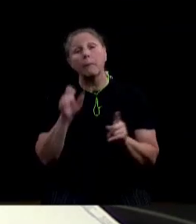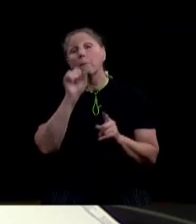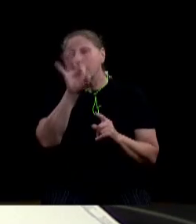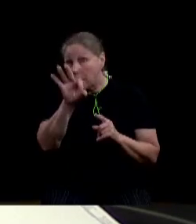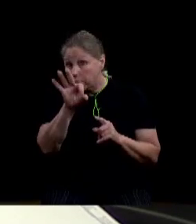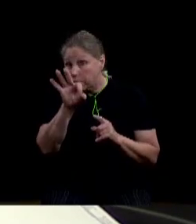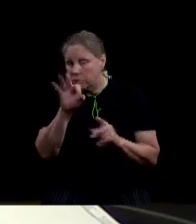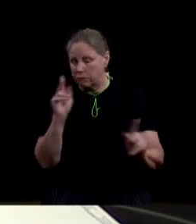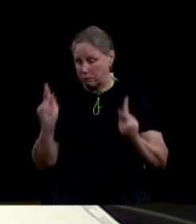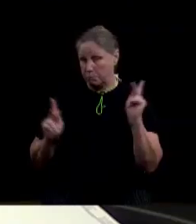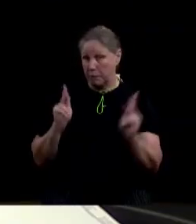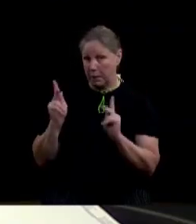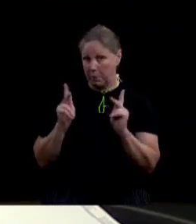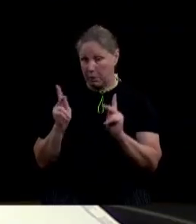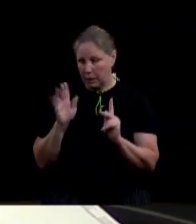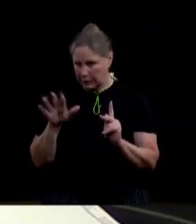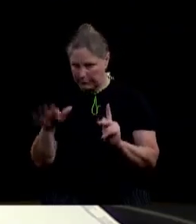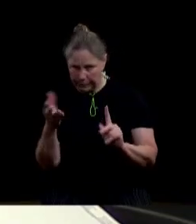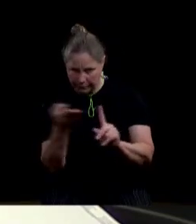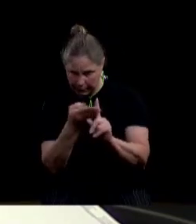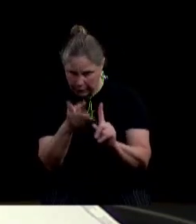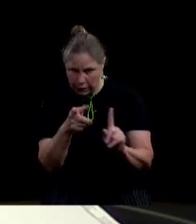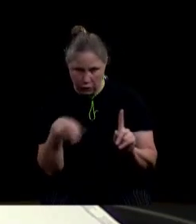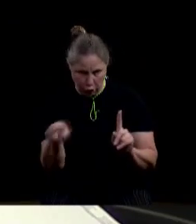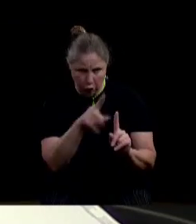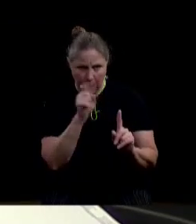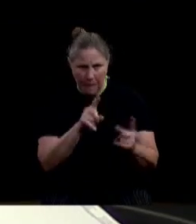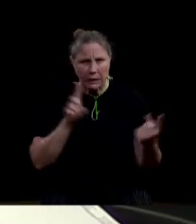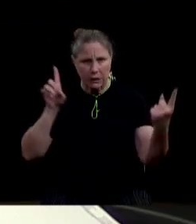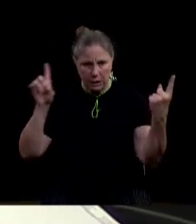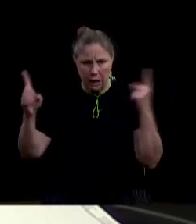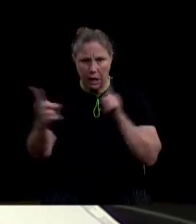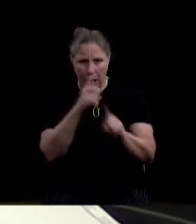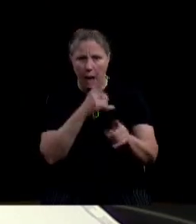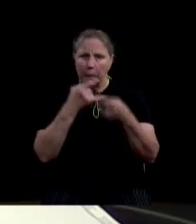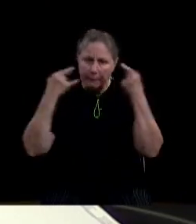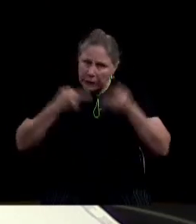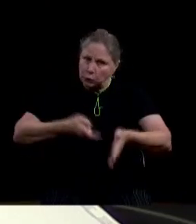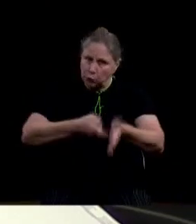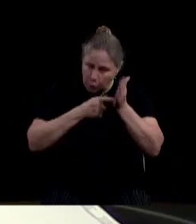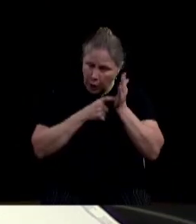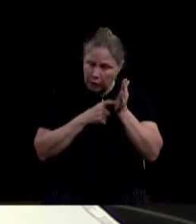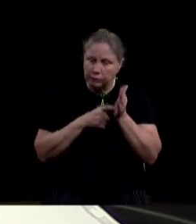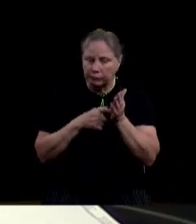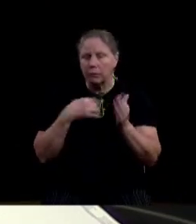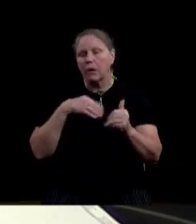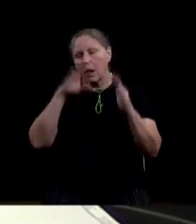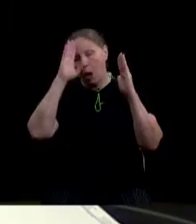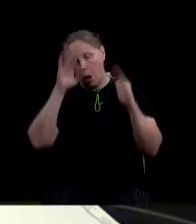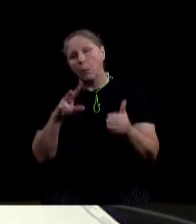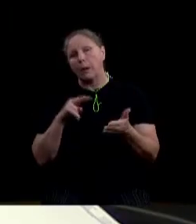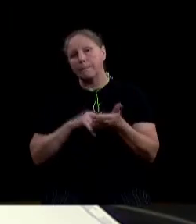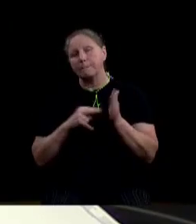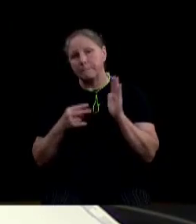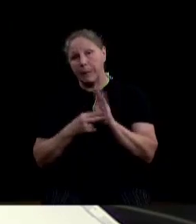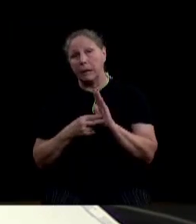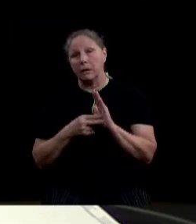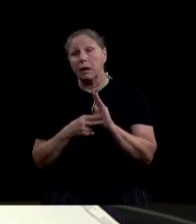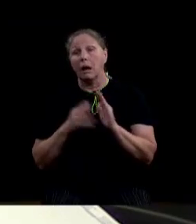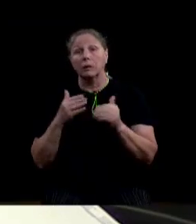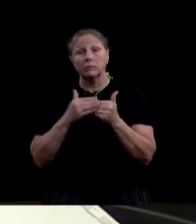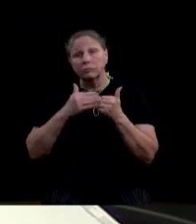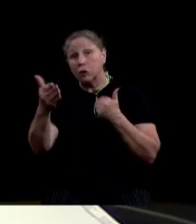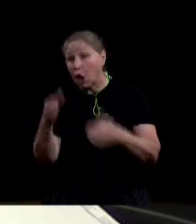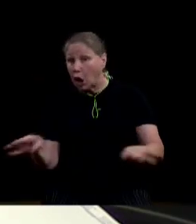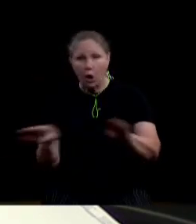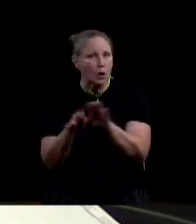distancing and wearing a mask are important, we hopefully will not have to close anything again. Long and short, as a